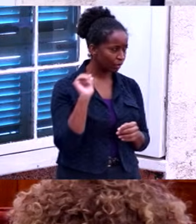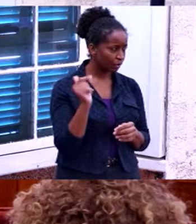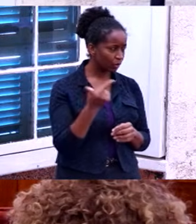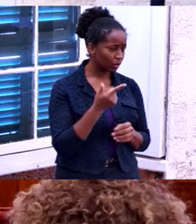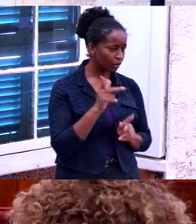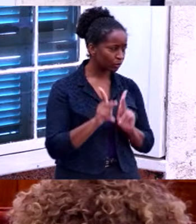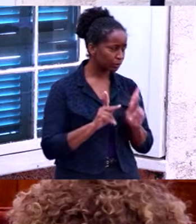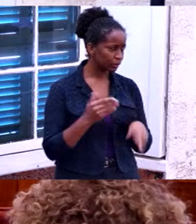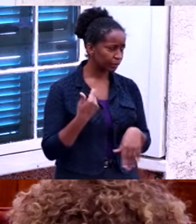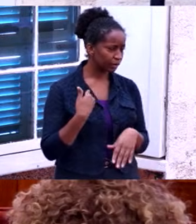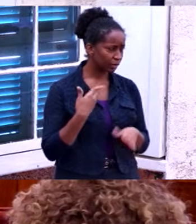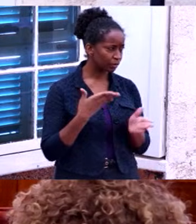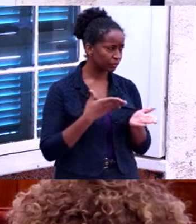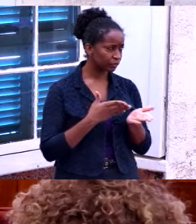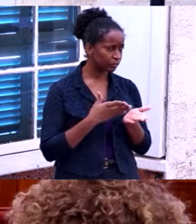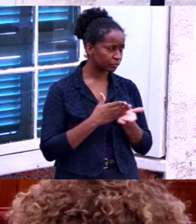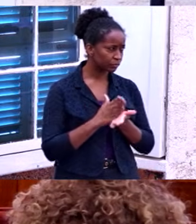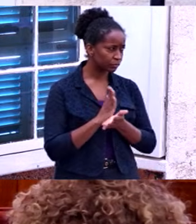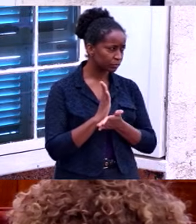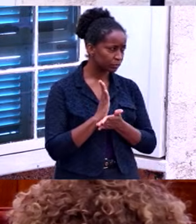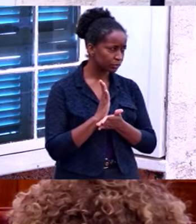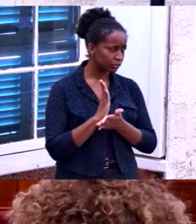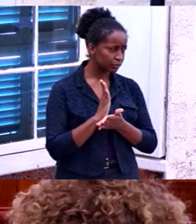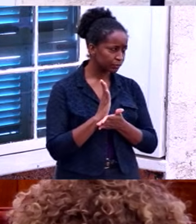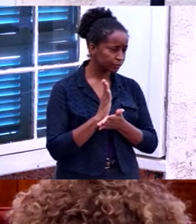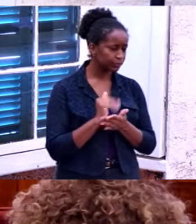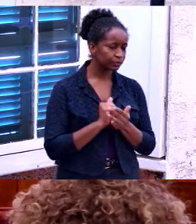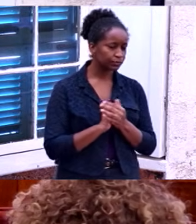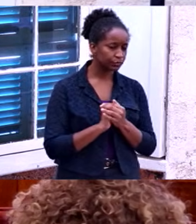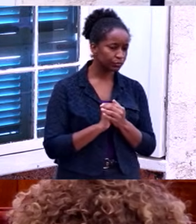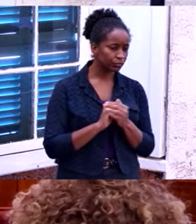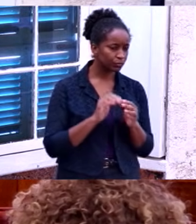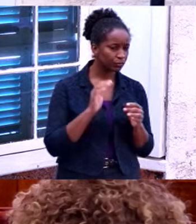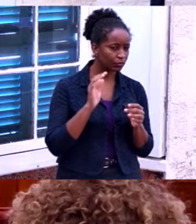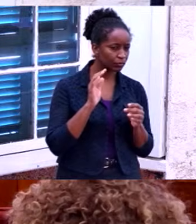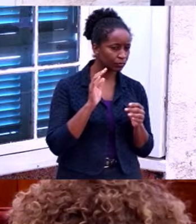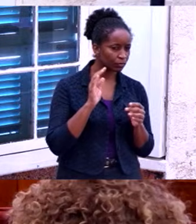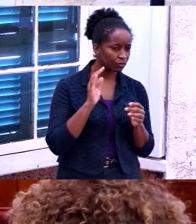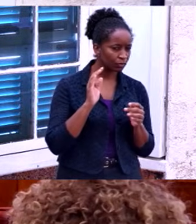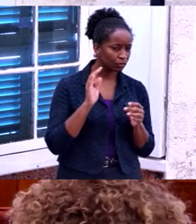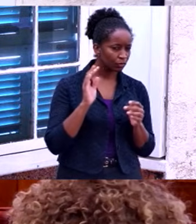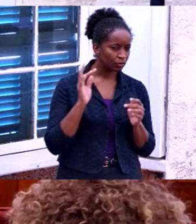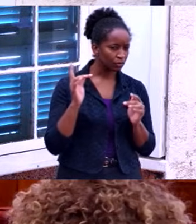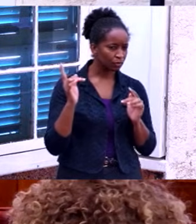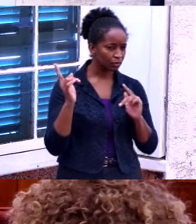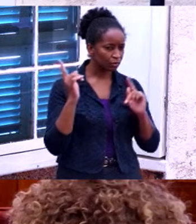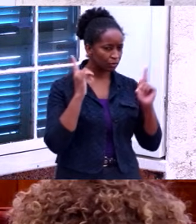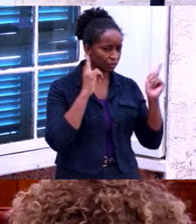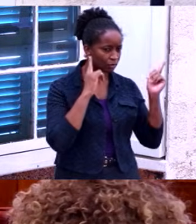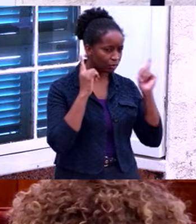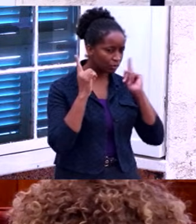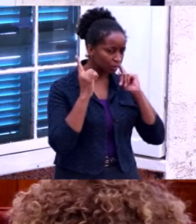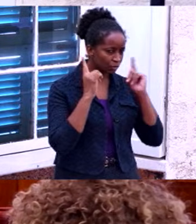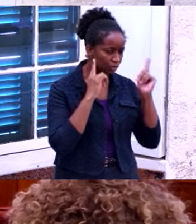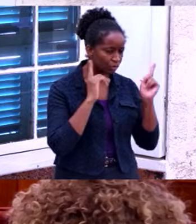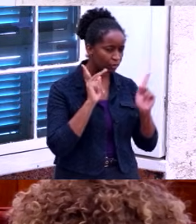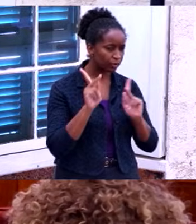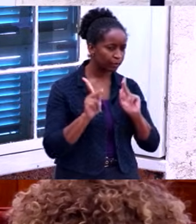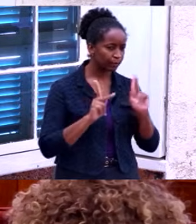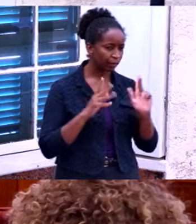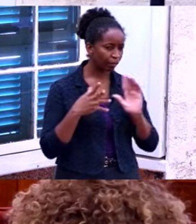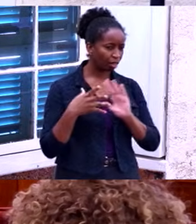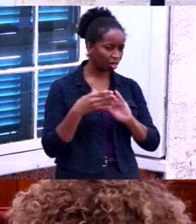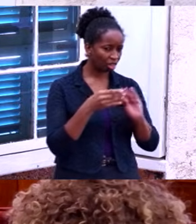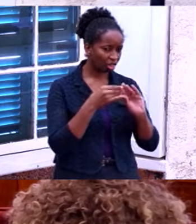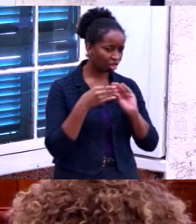some flack, I heard some flack in various places regarding the resignations of 2 senators and the